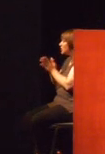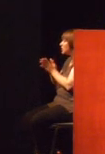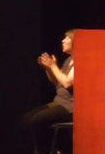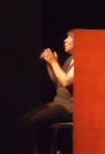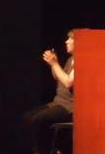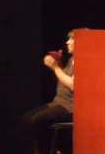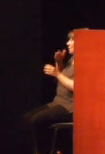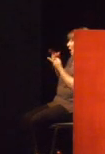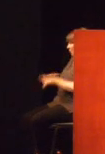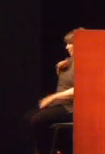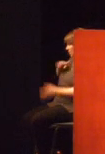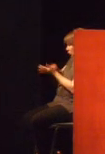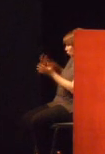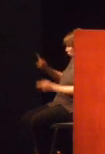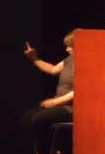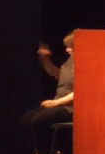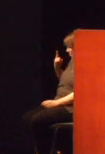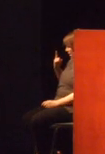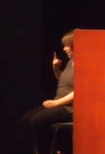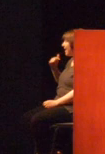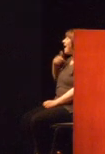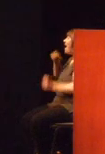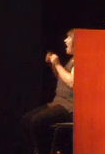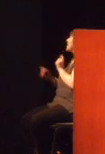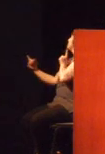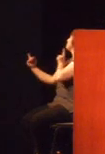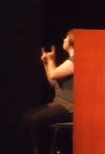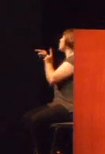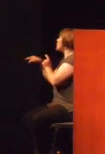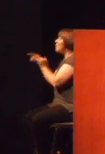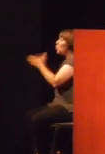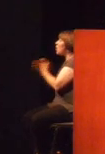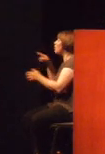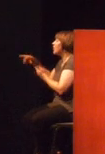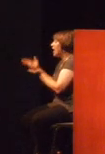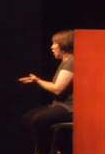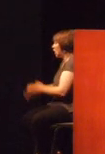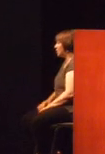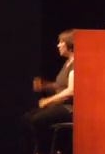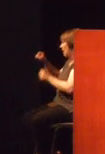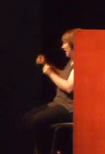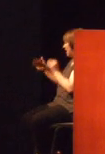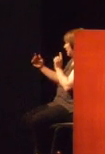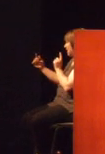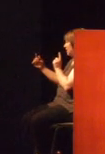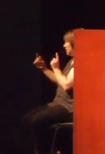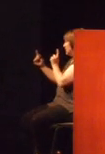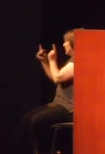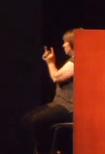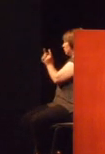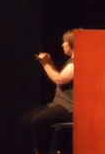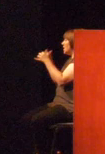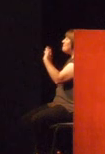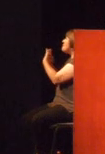in and my colleagues, I can meet them wherever they are. If they're at the beginning, if they're at the end, I'll meet them wherever they are. If I'm at the